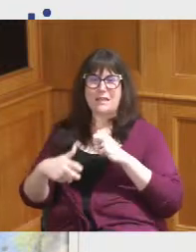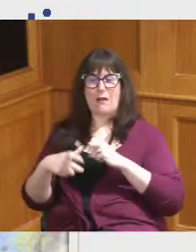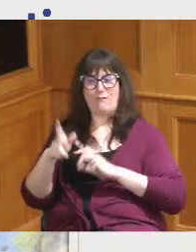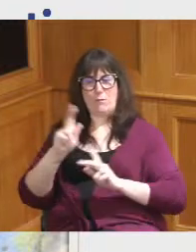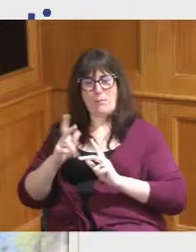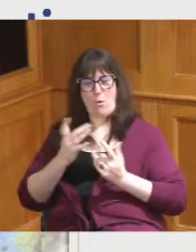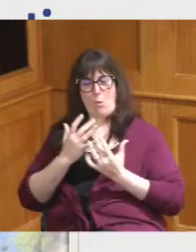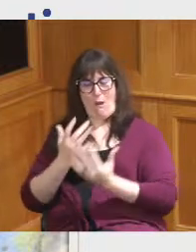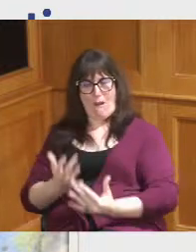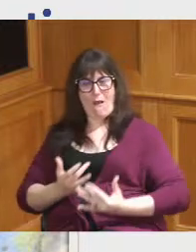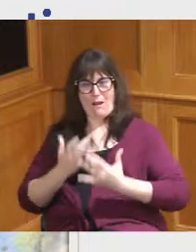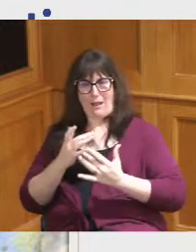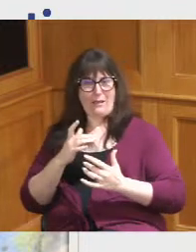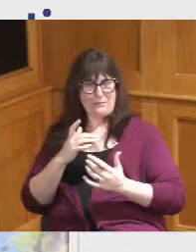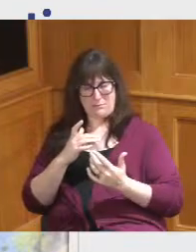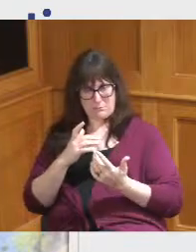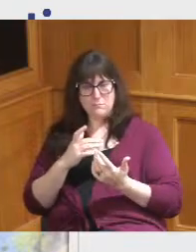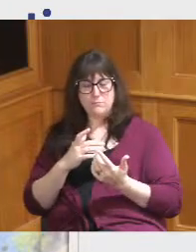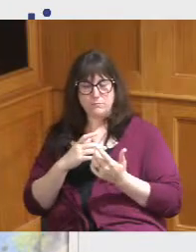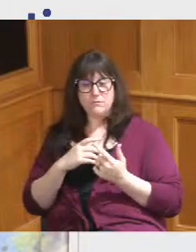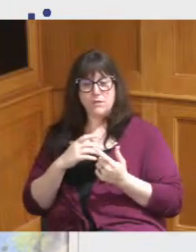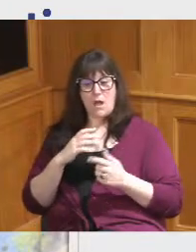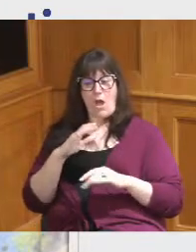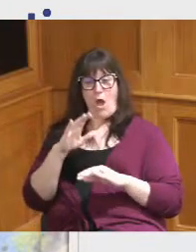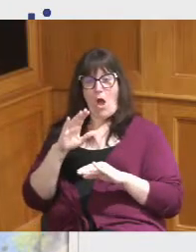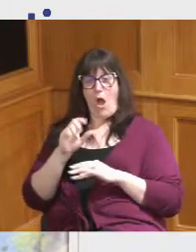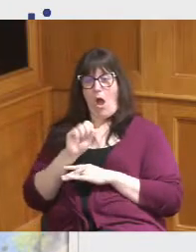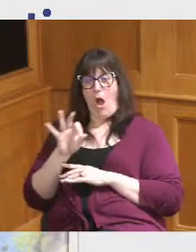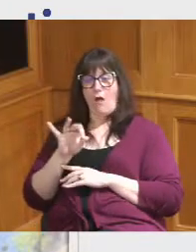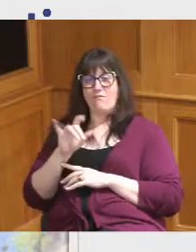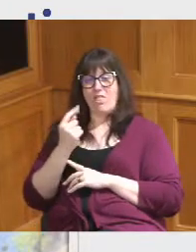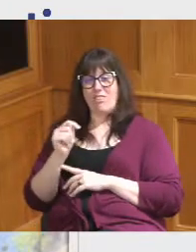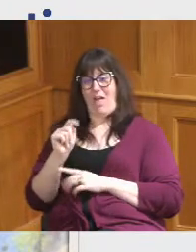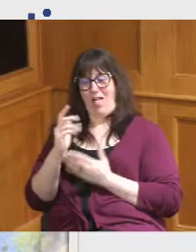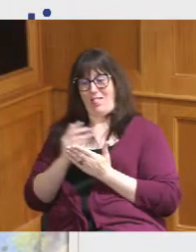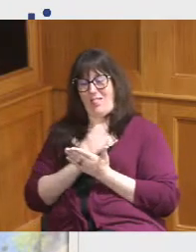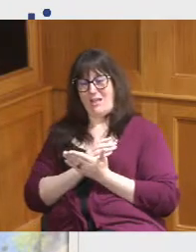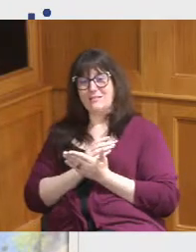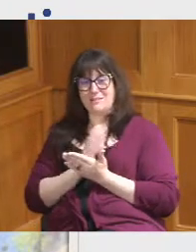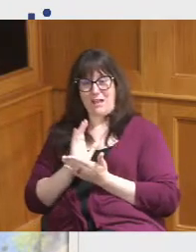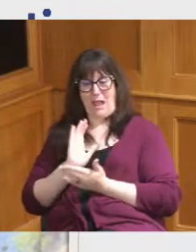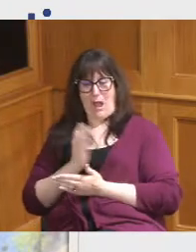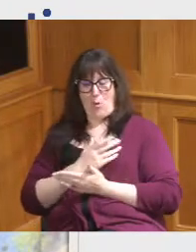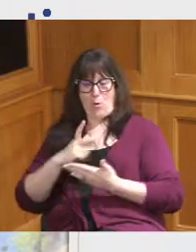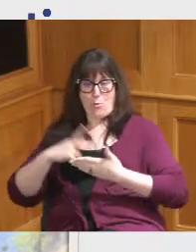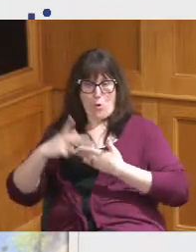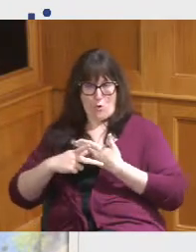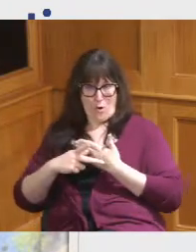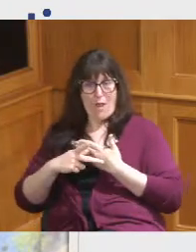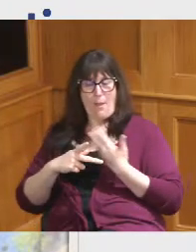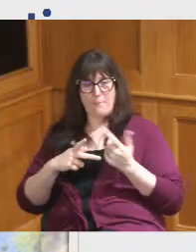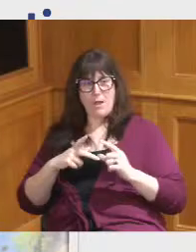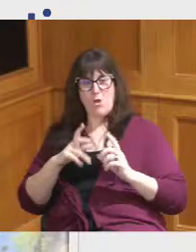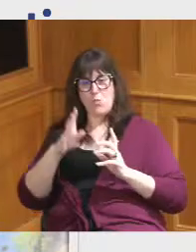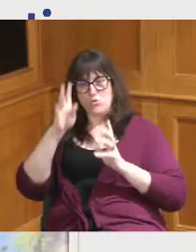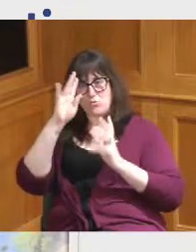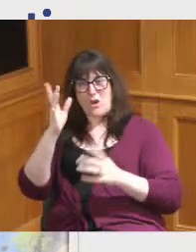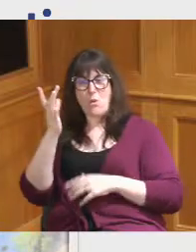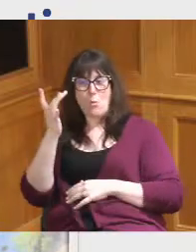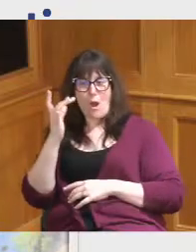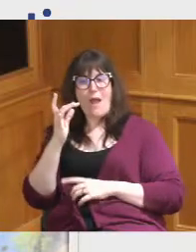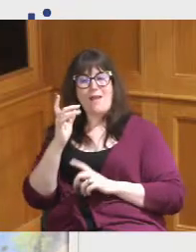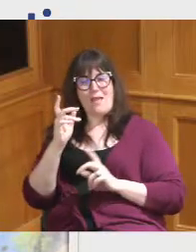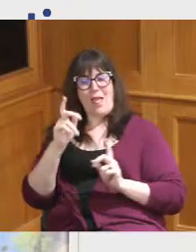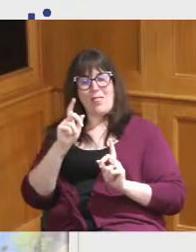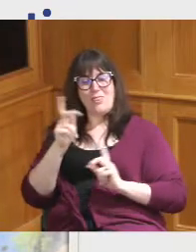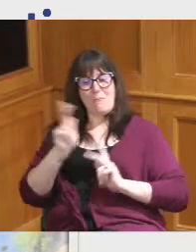kidney transplants. Off the List and our program called Together Toward Transplant was created to give those